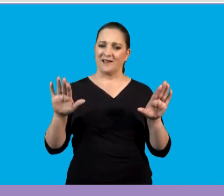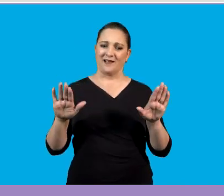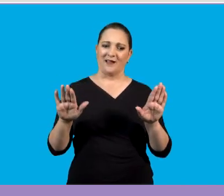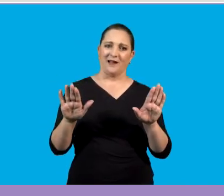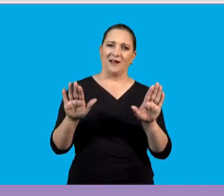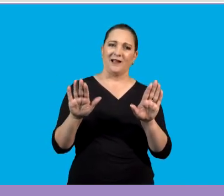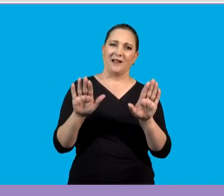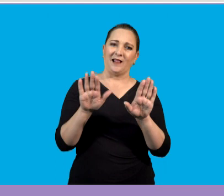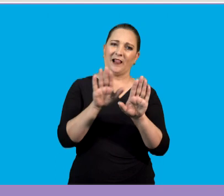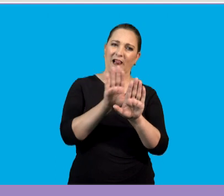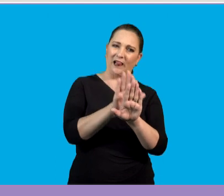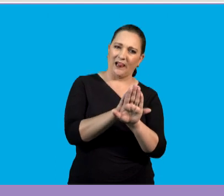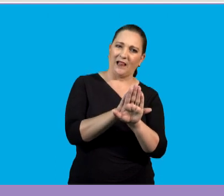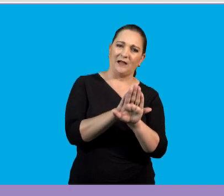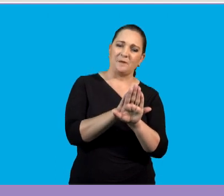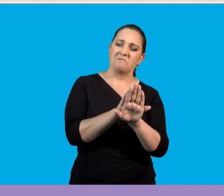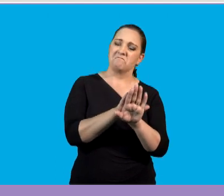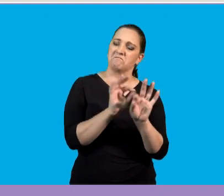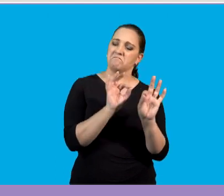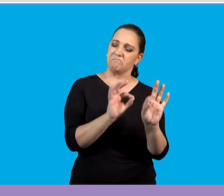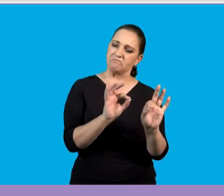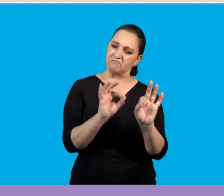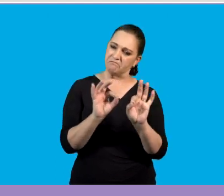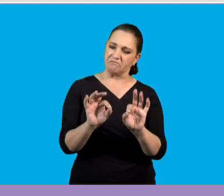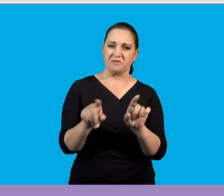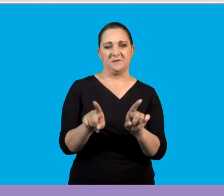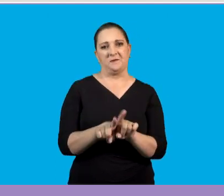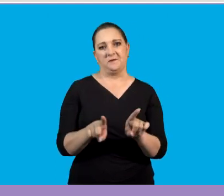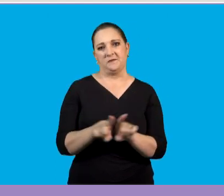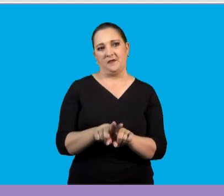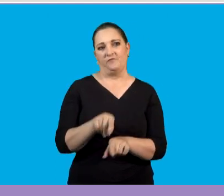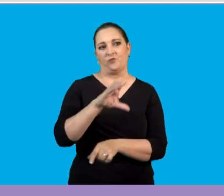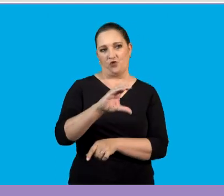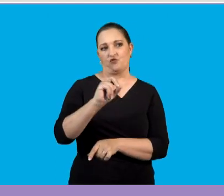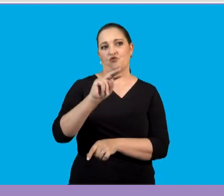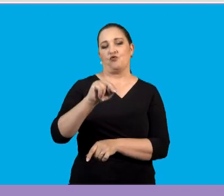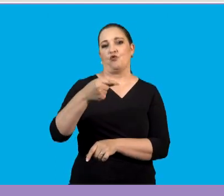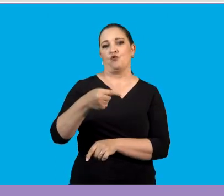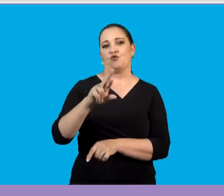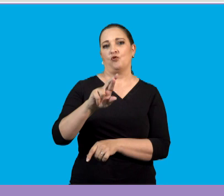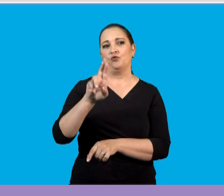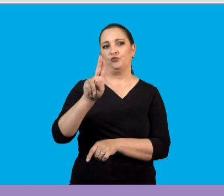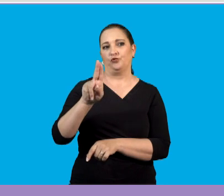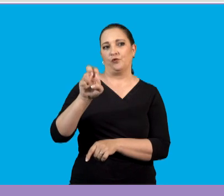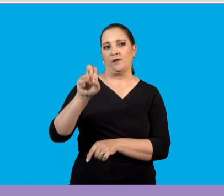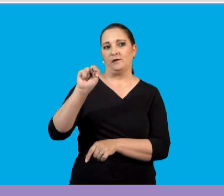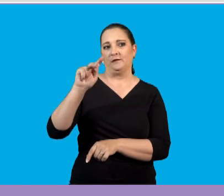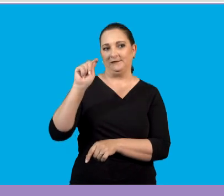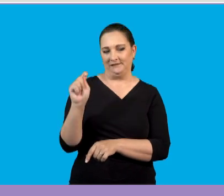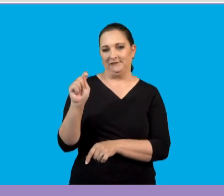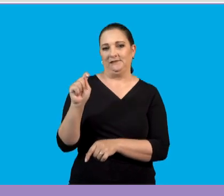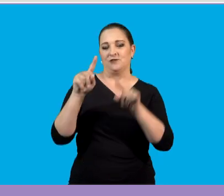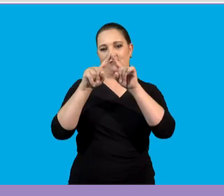will see that those two triangles, they fit exactly on each other. So those are